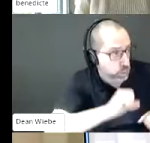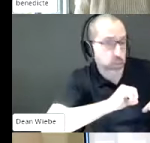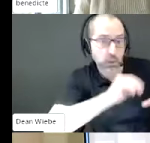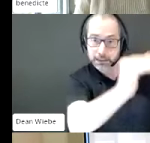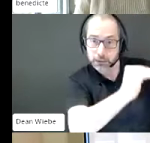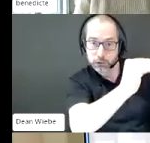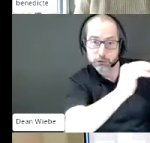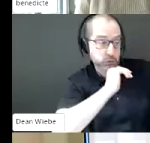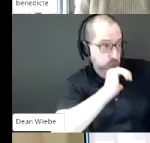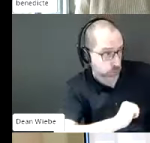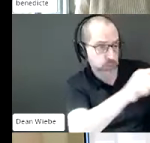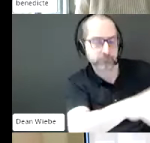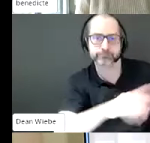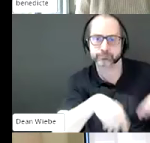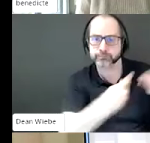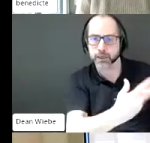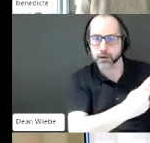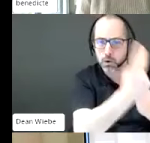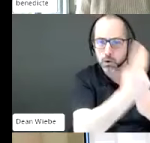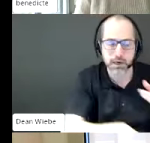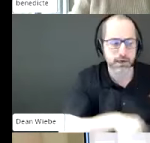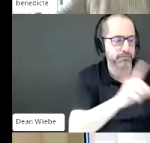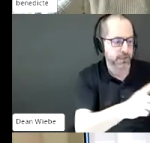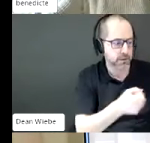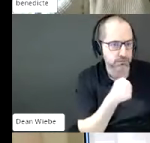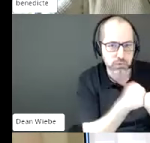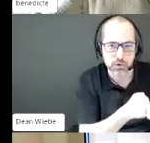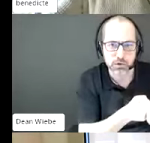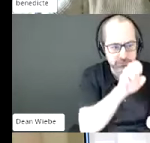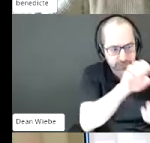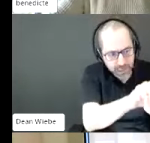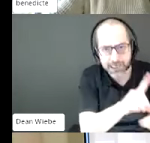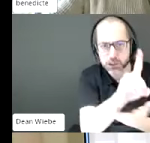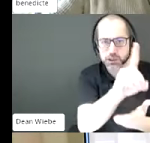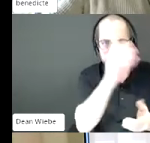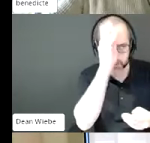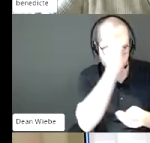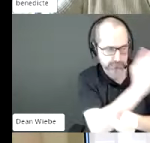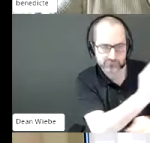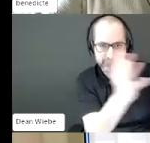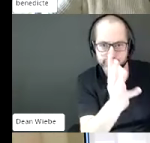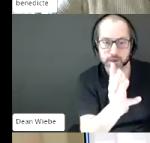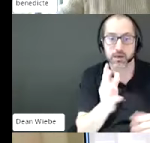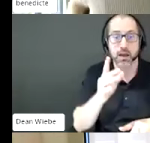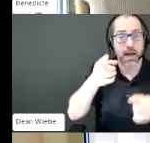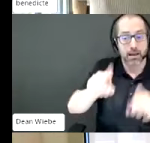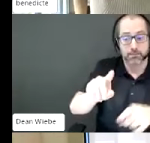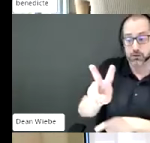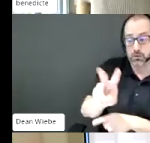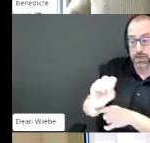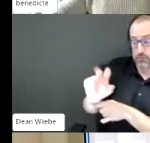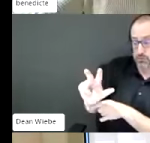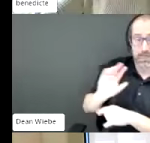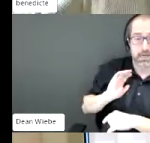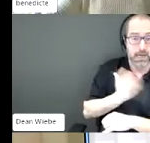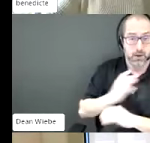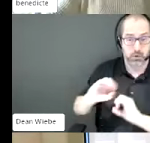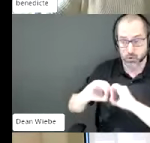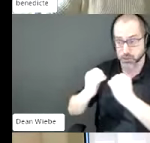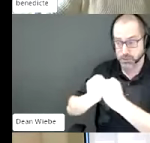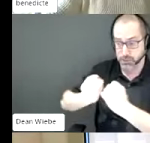provide programming and support and education to them. Back in 2003, our organization was given the opportunity